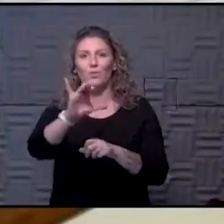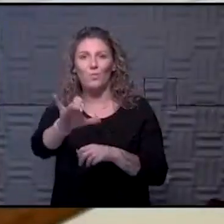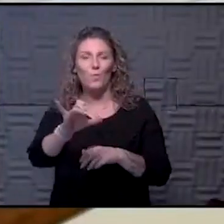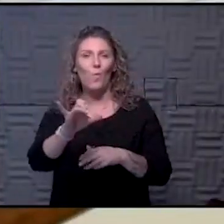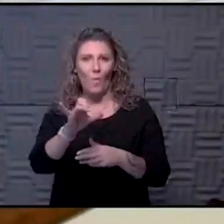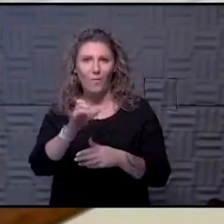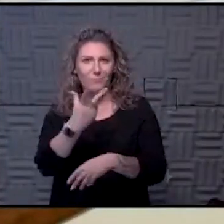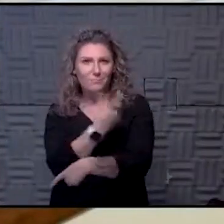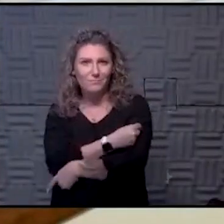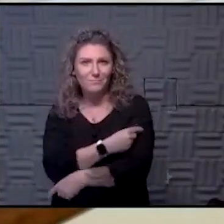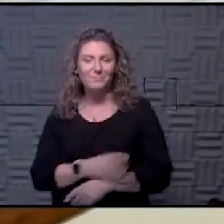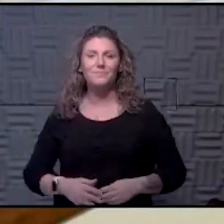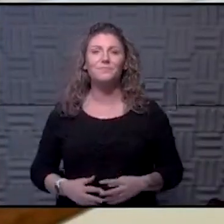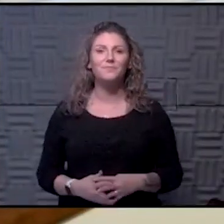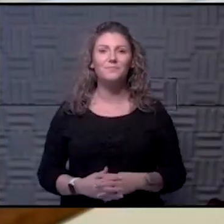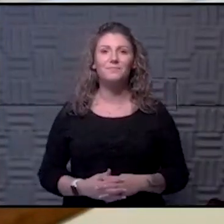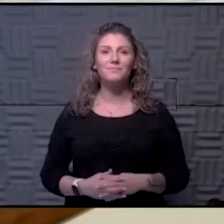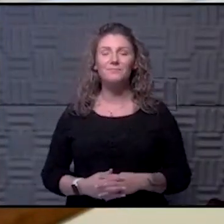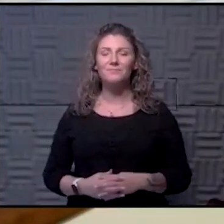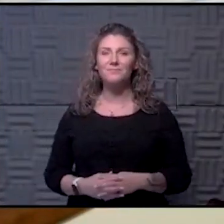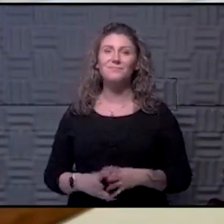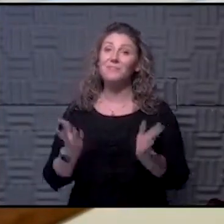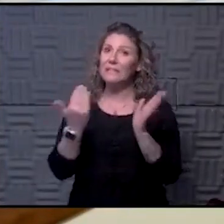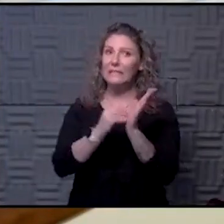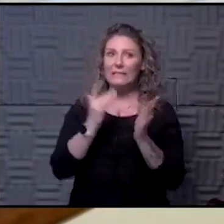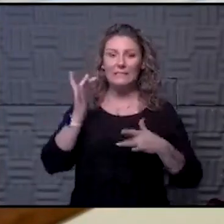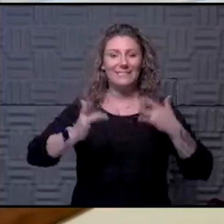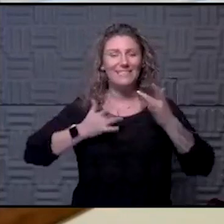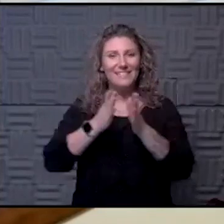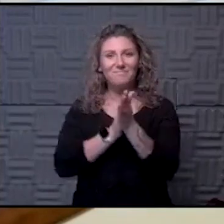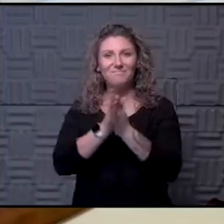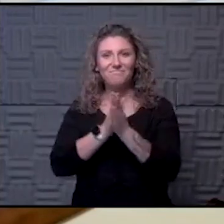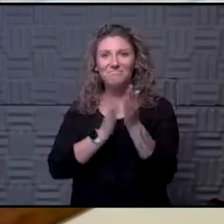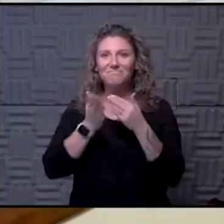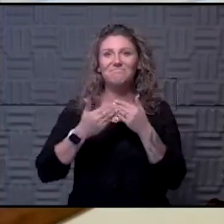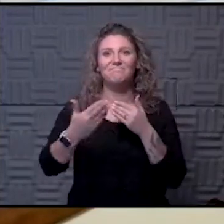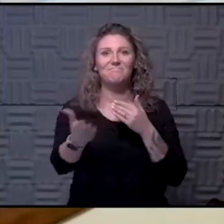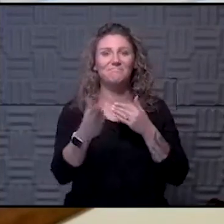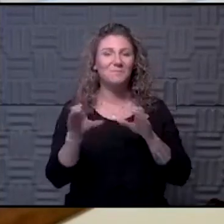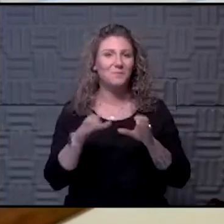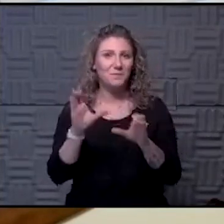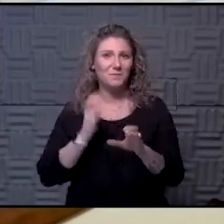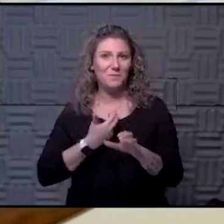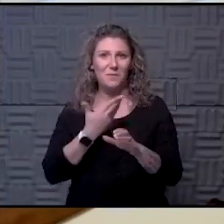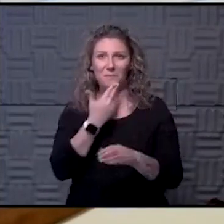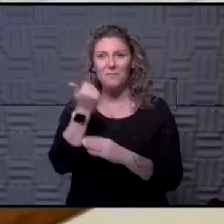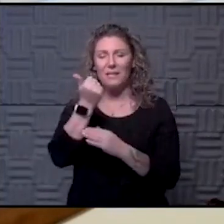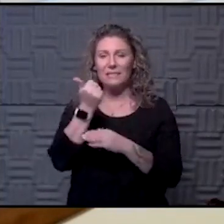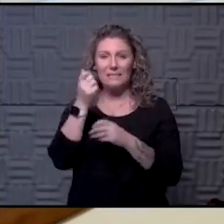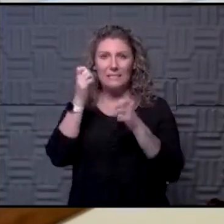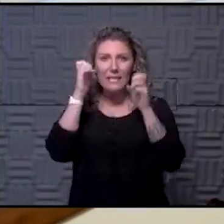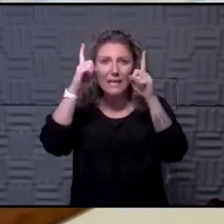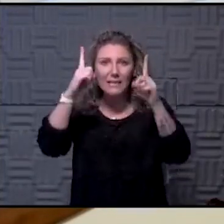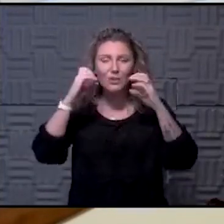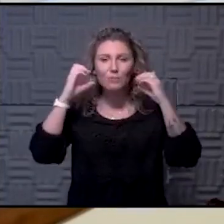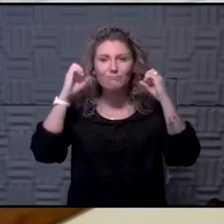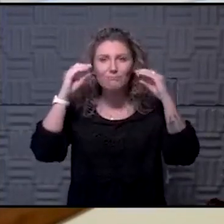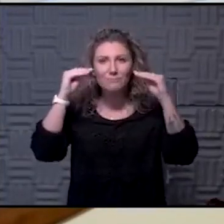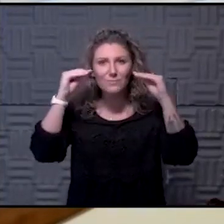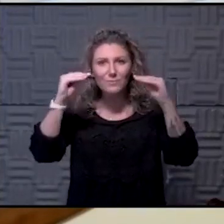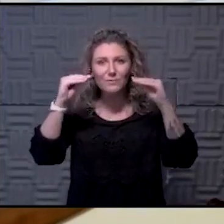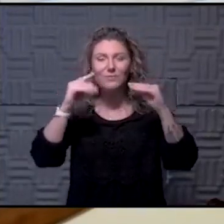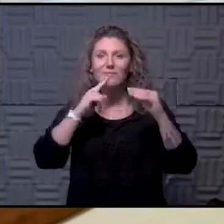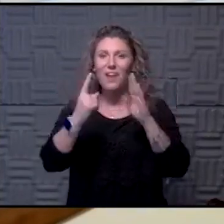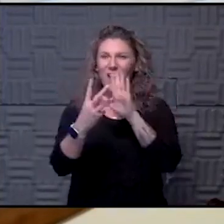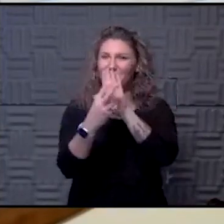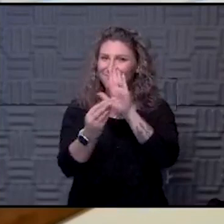doses. So again, we're excited about moving forward here. We'll do our best to educate. And for the time being, I'll echo